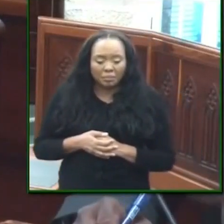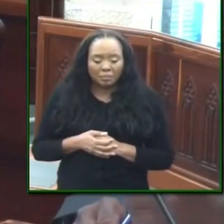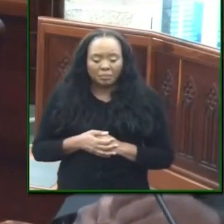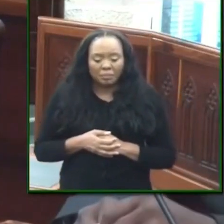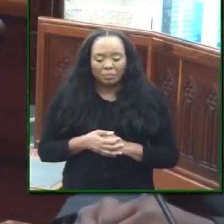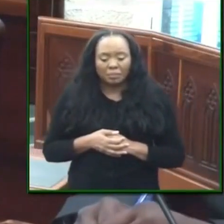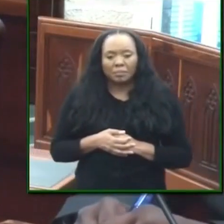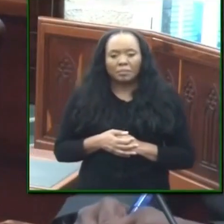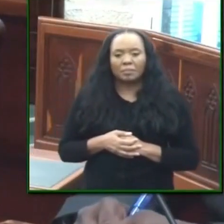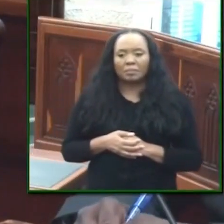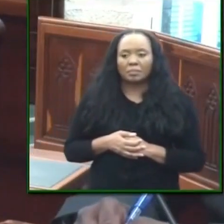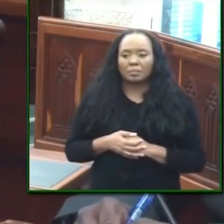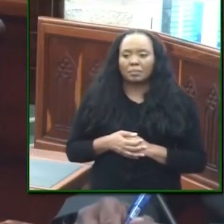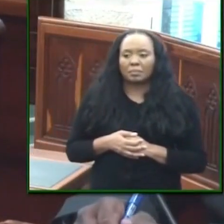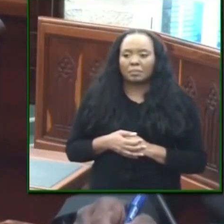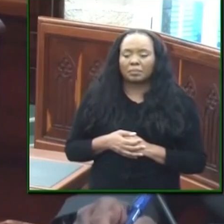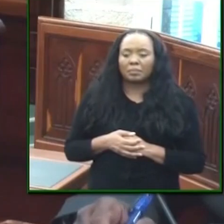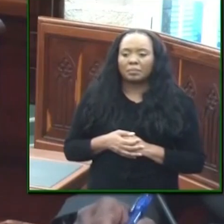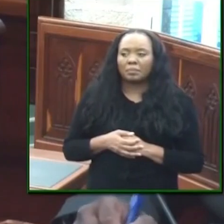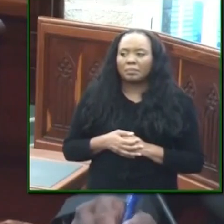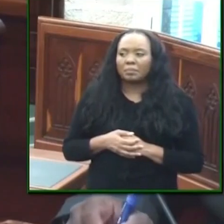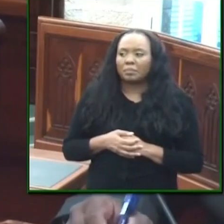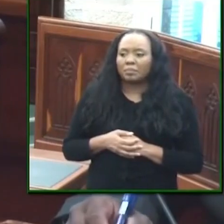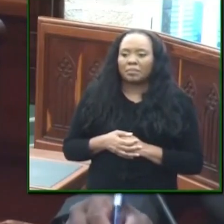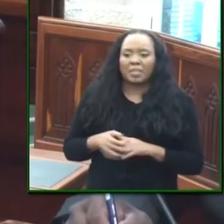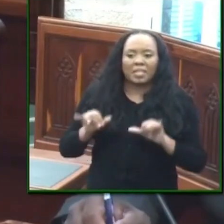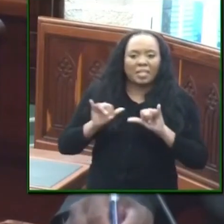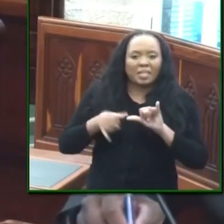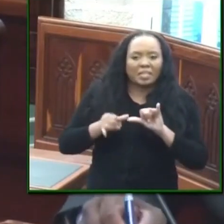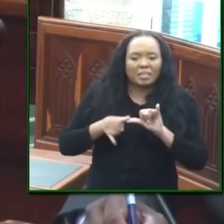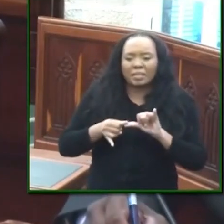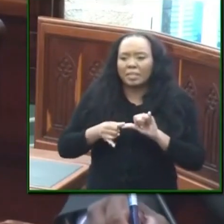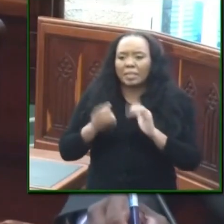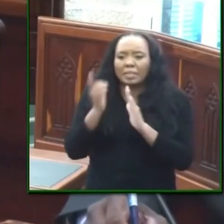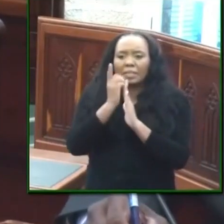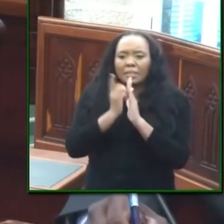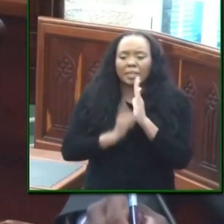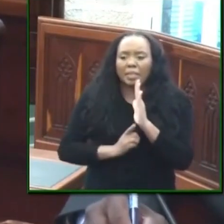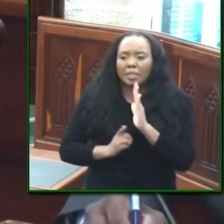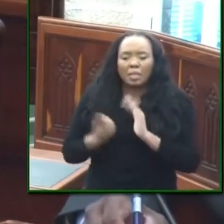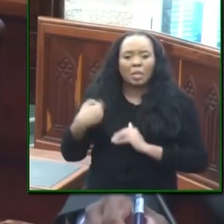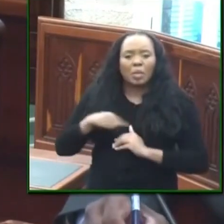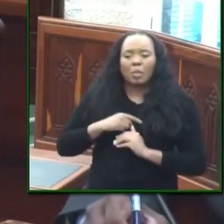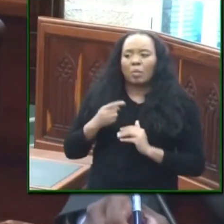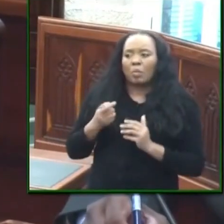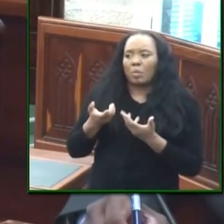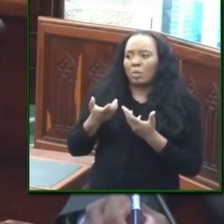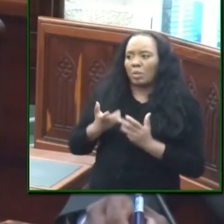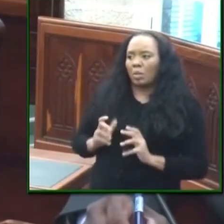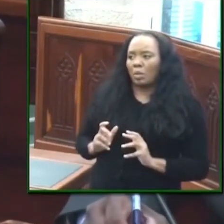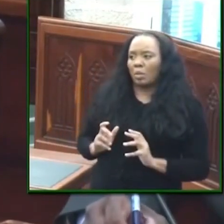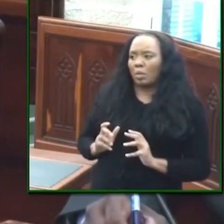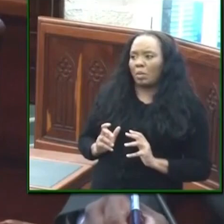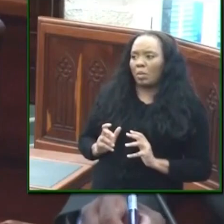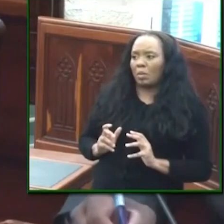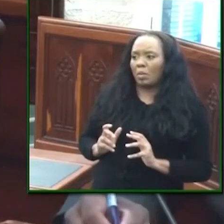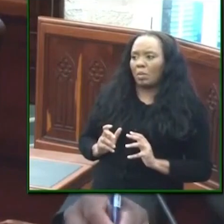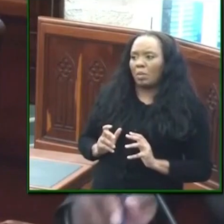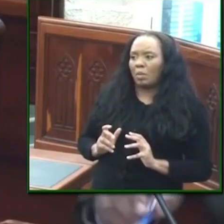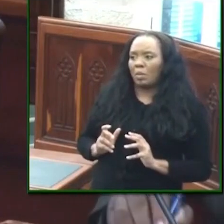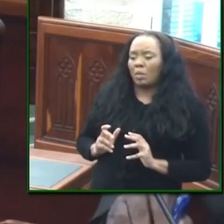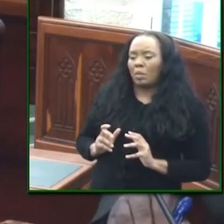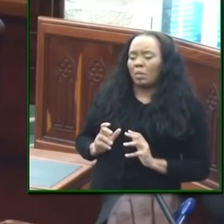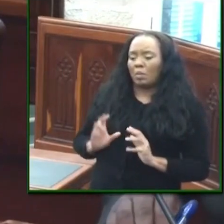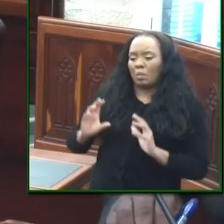the infrastructure, the engineering design. We don't want to convey units that are not of a good